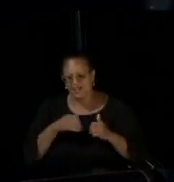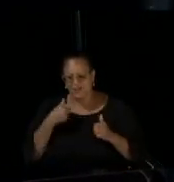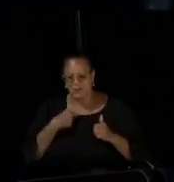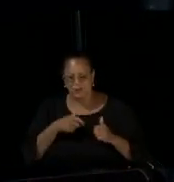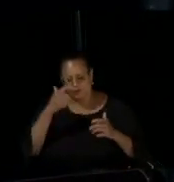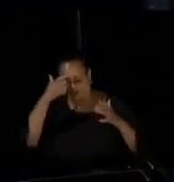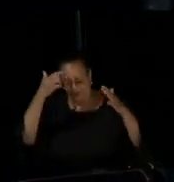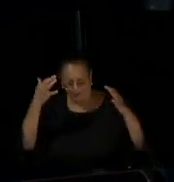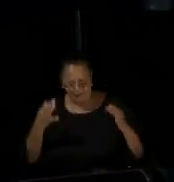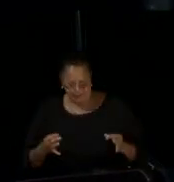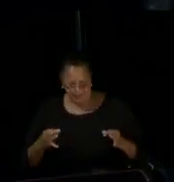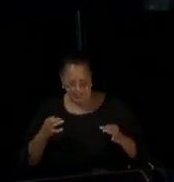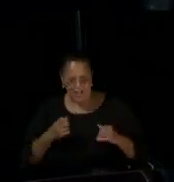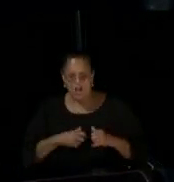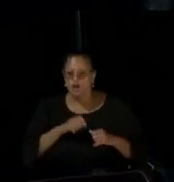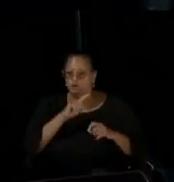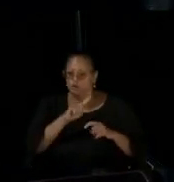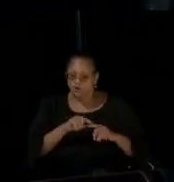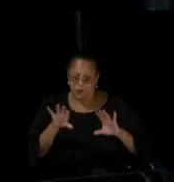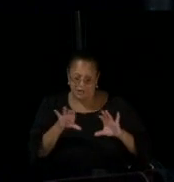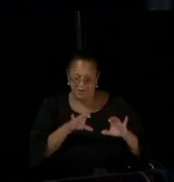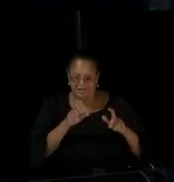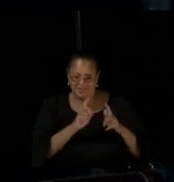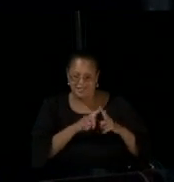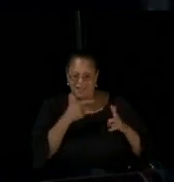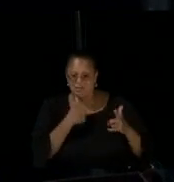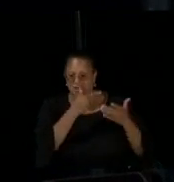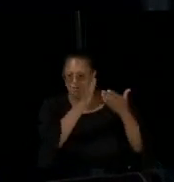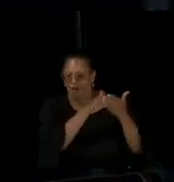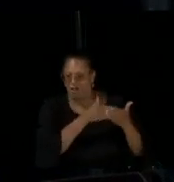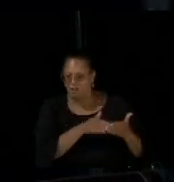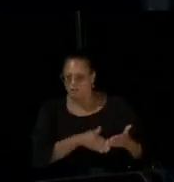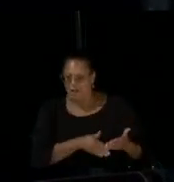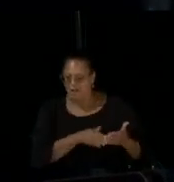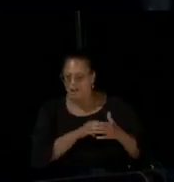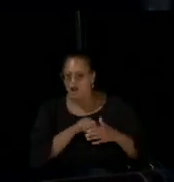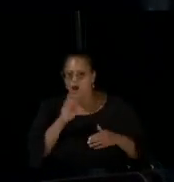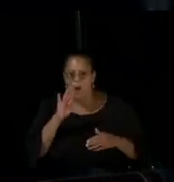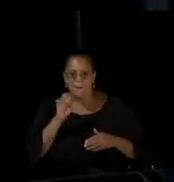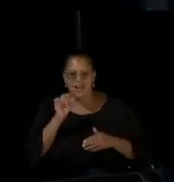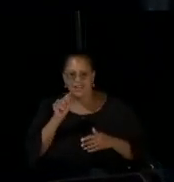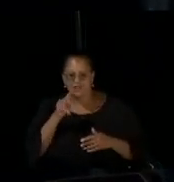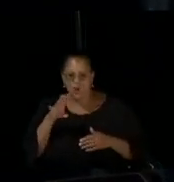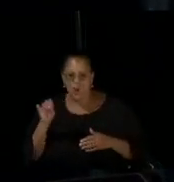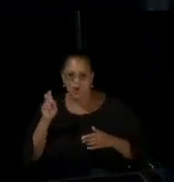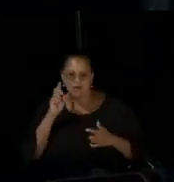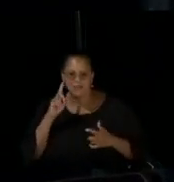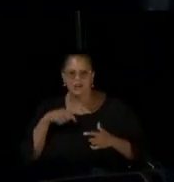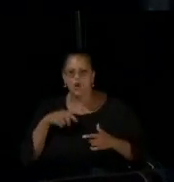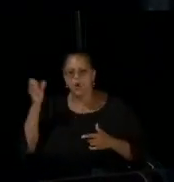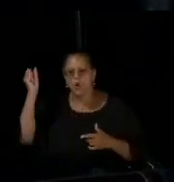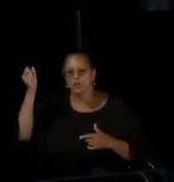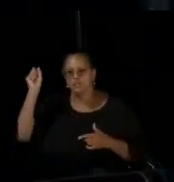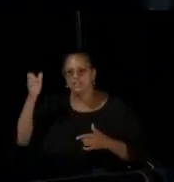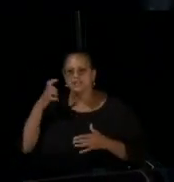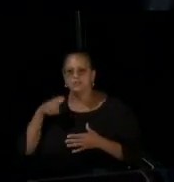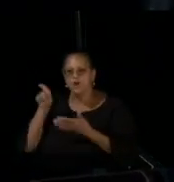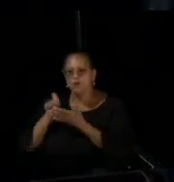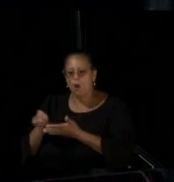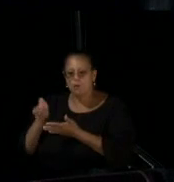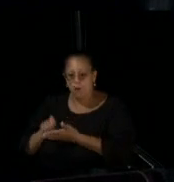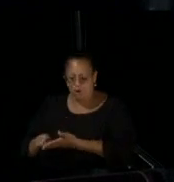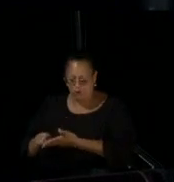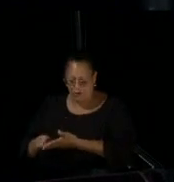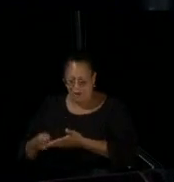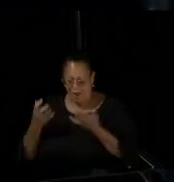as Michelangelo painted, or Beethoven composed music, or Shakespeare wrote poetry. And